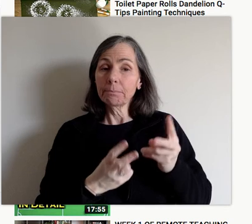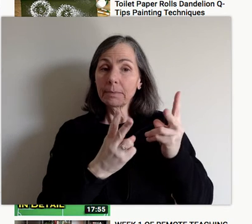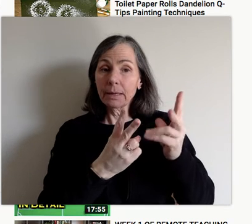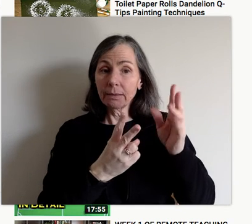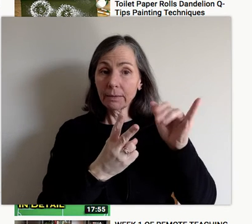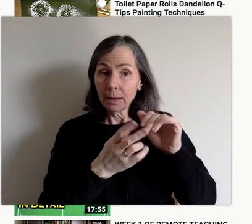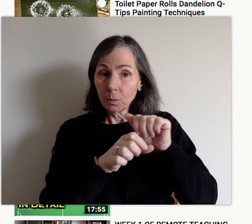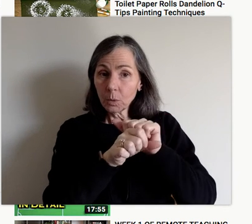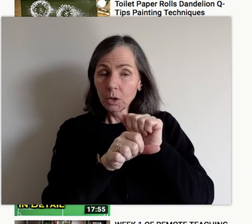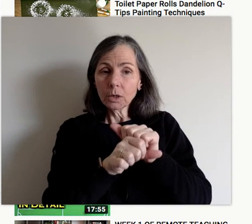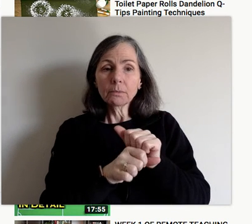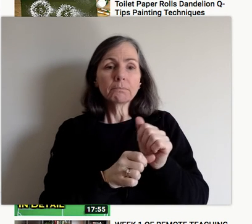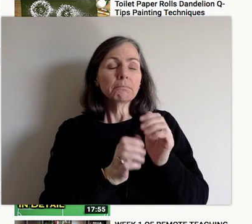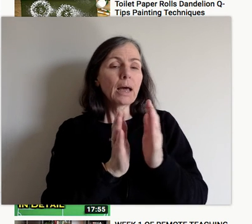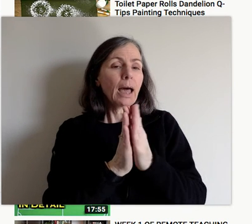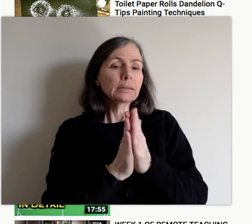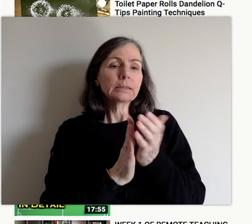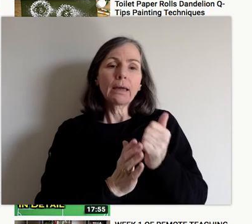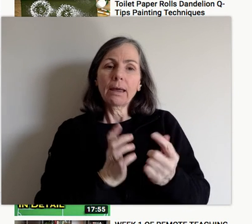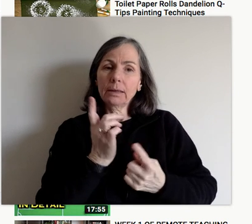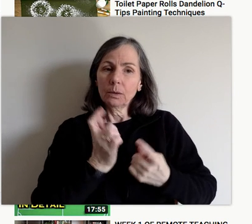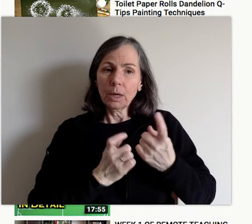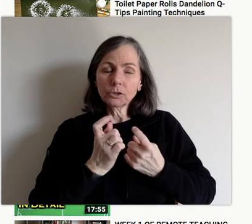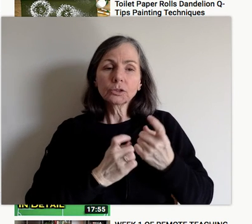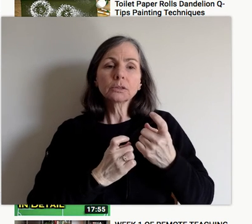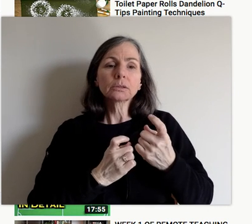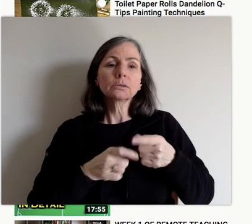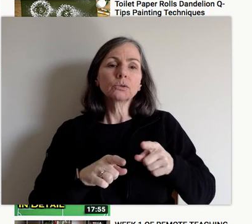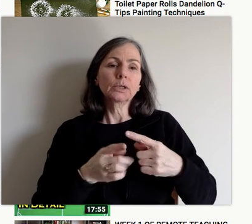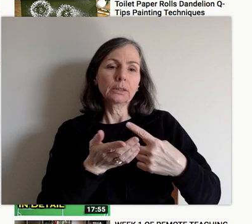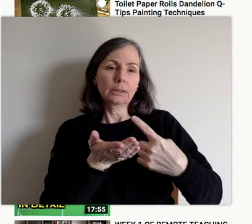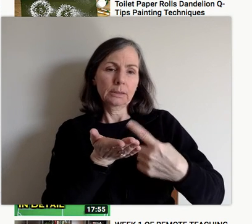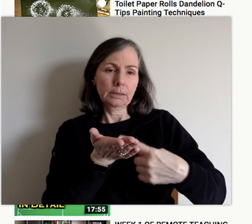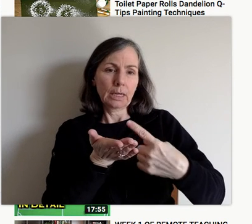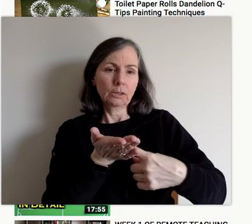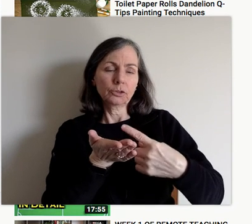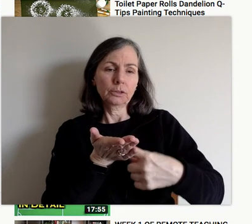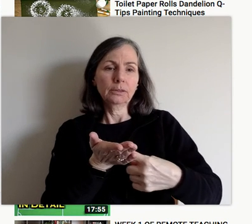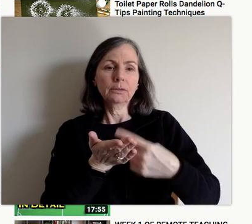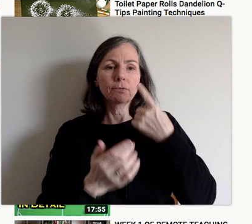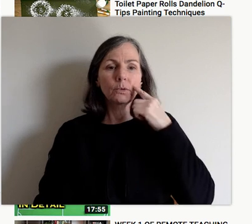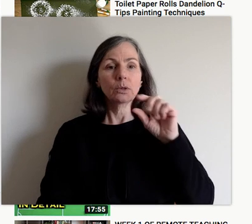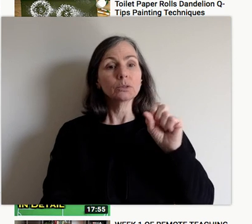have on the discussion tab on our Schoology